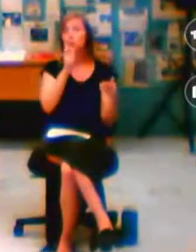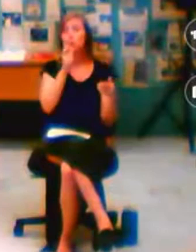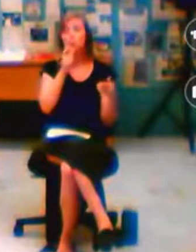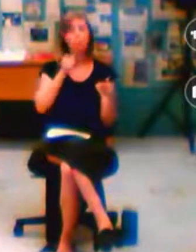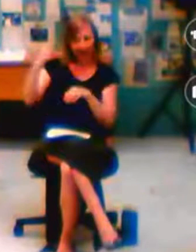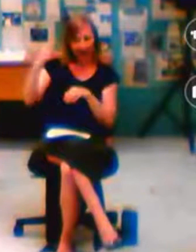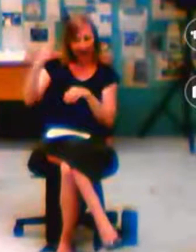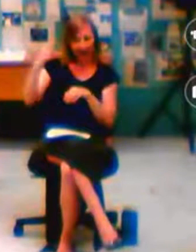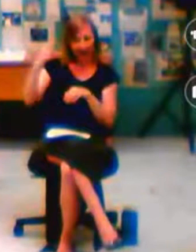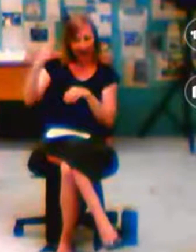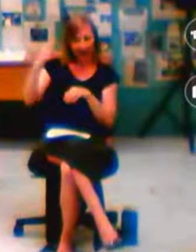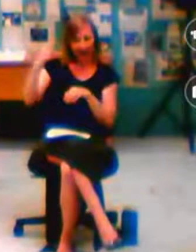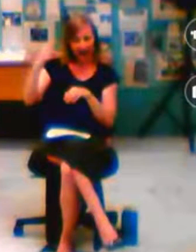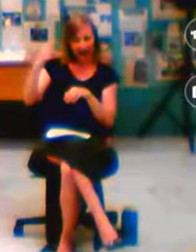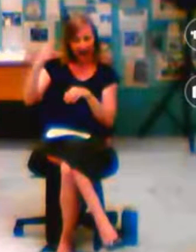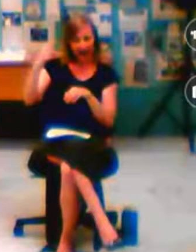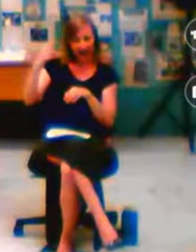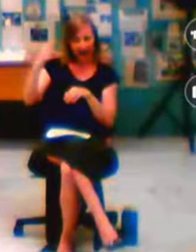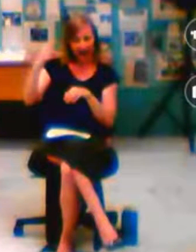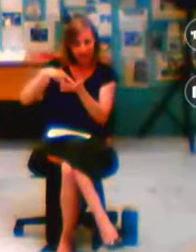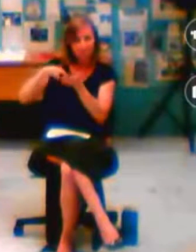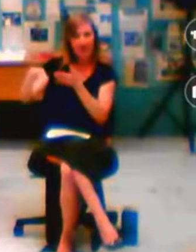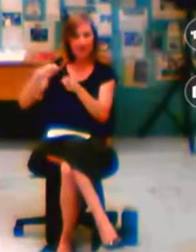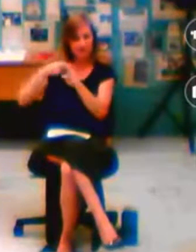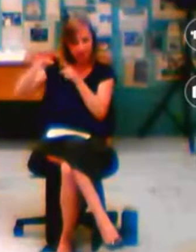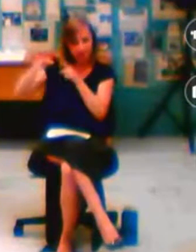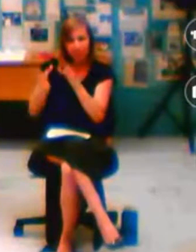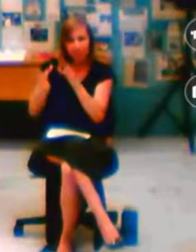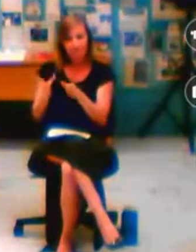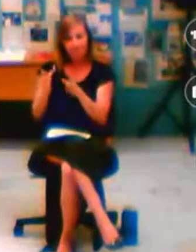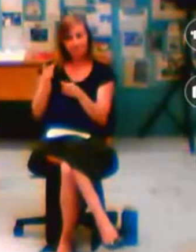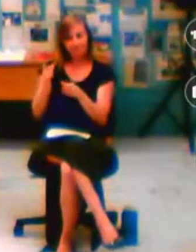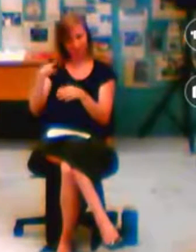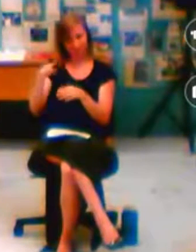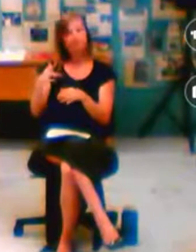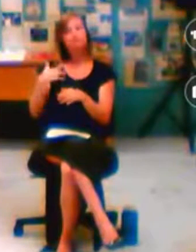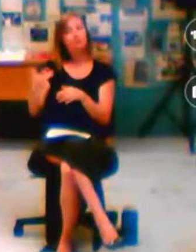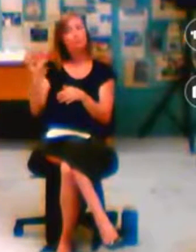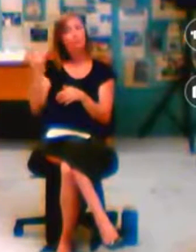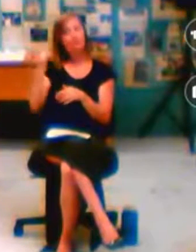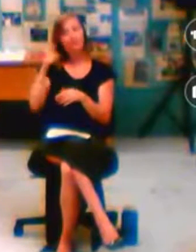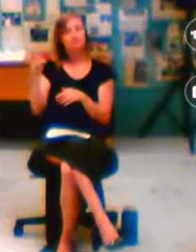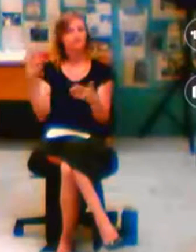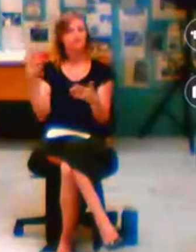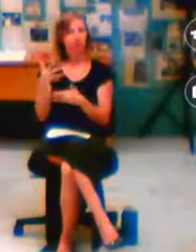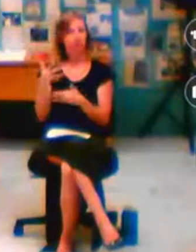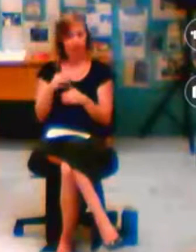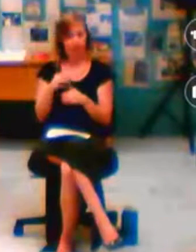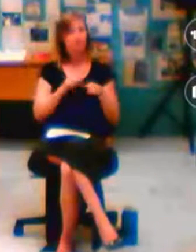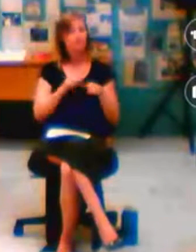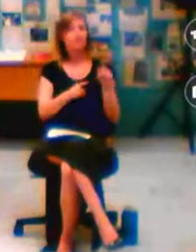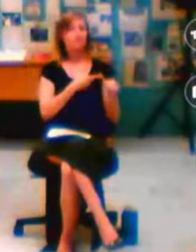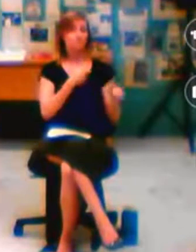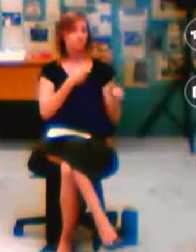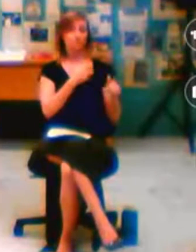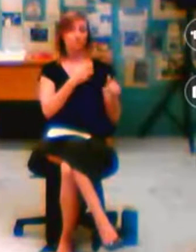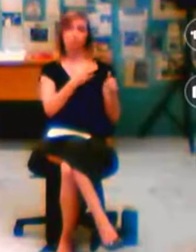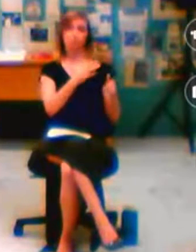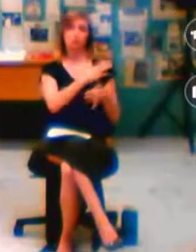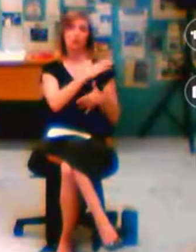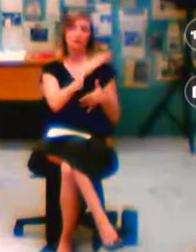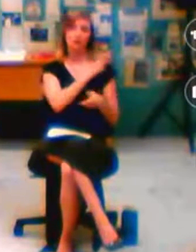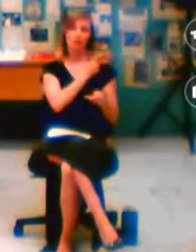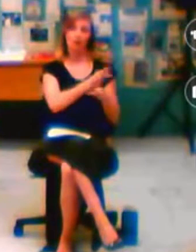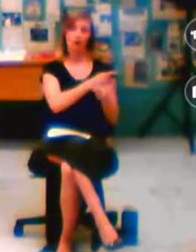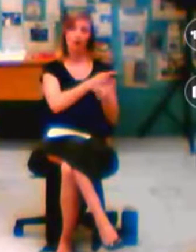take a vote. I can tell you that in speaking to doctors groups, the loudest opposition comes from the highly